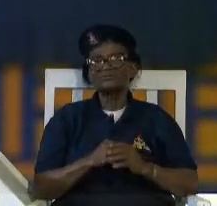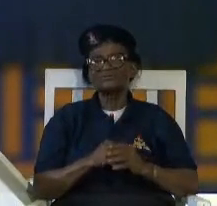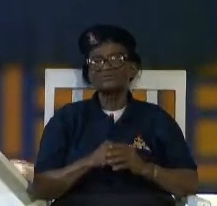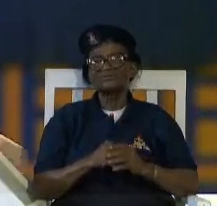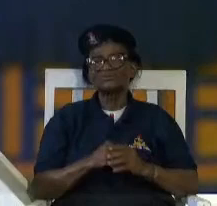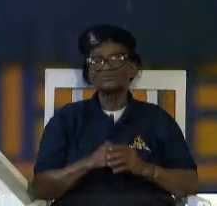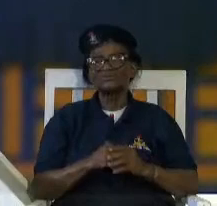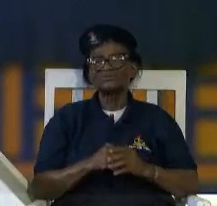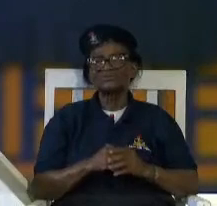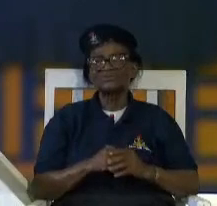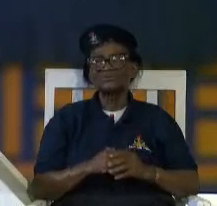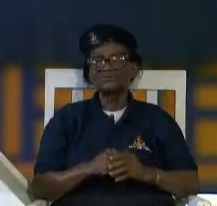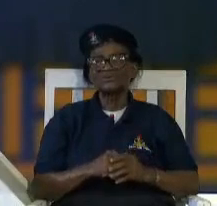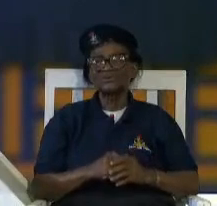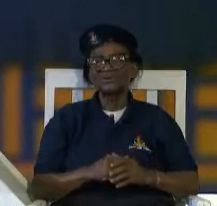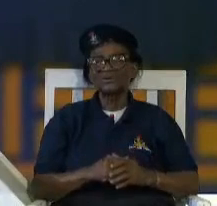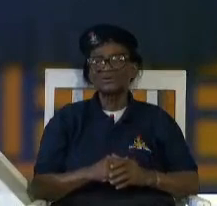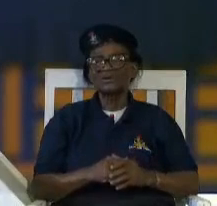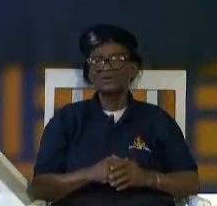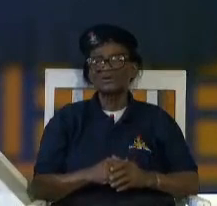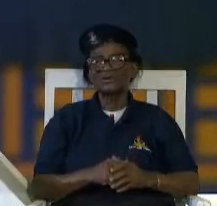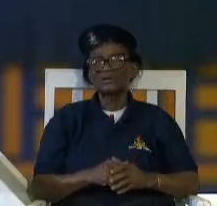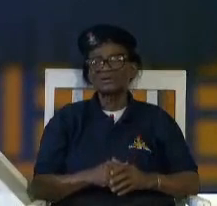Who is deceiving who?